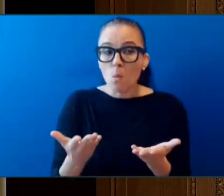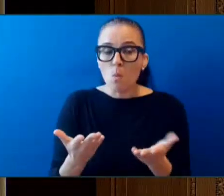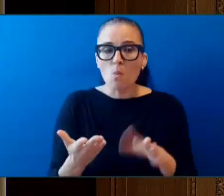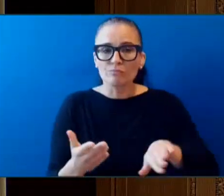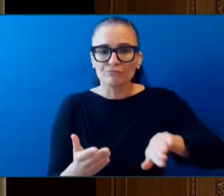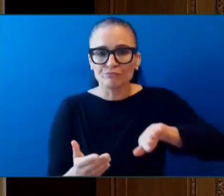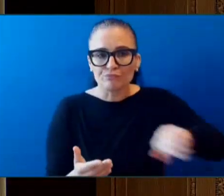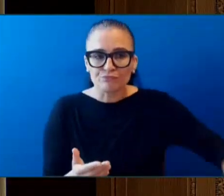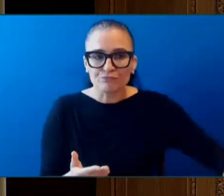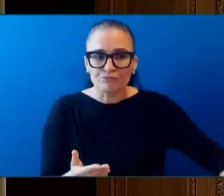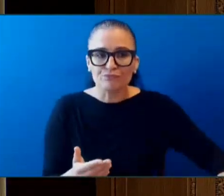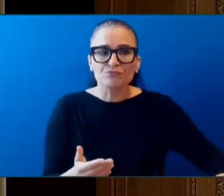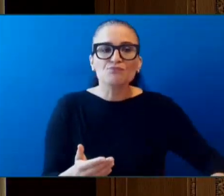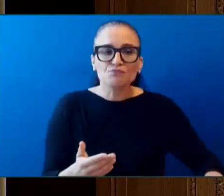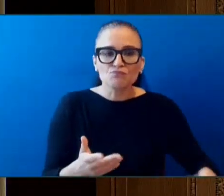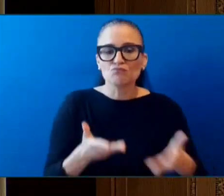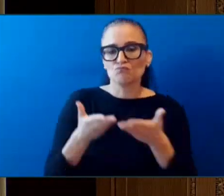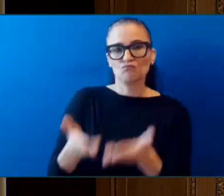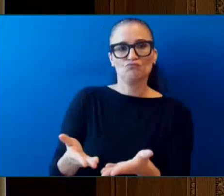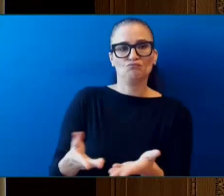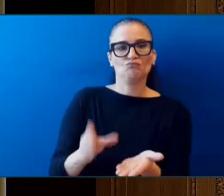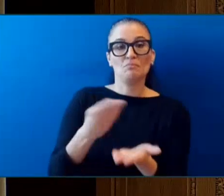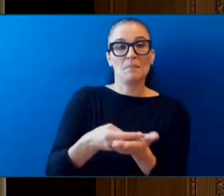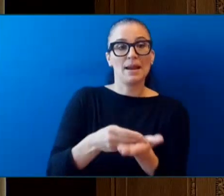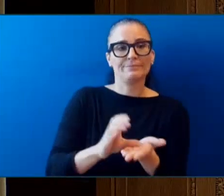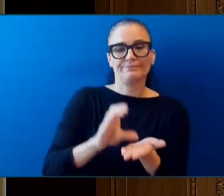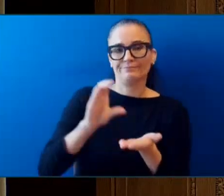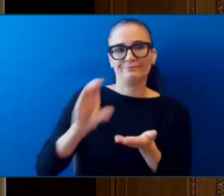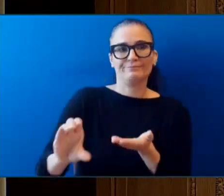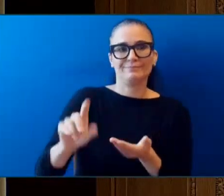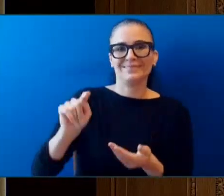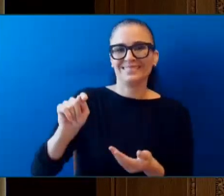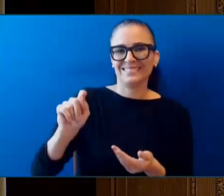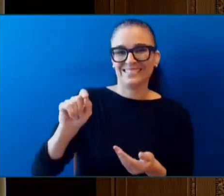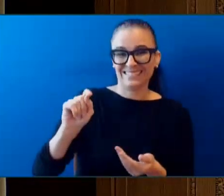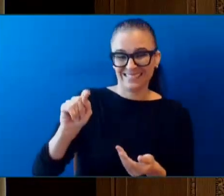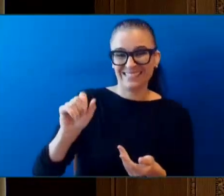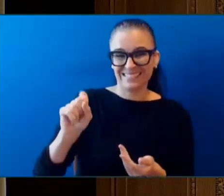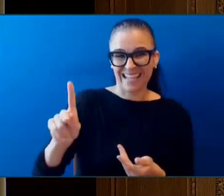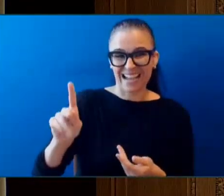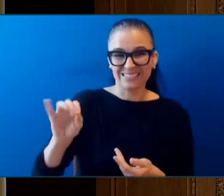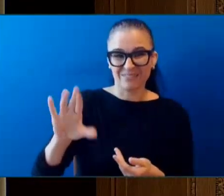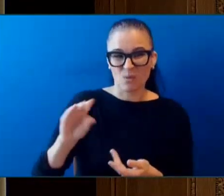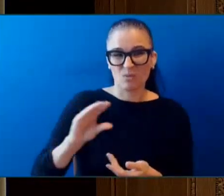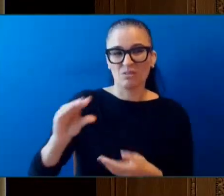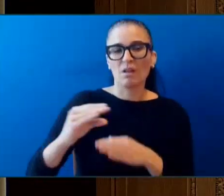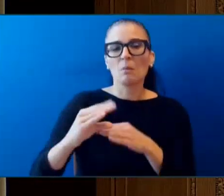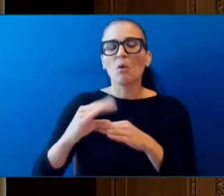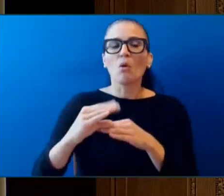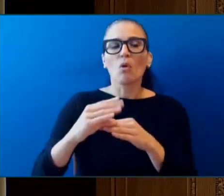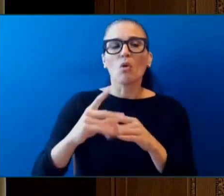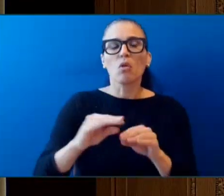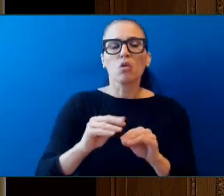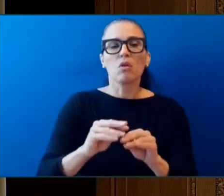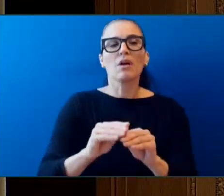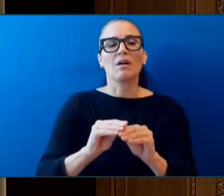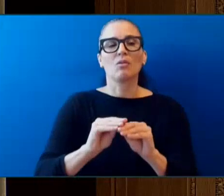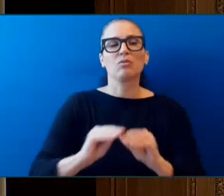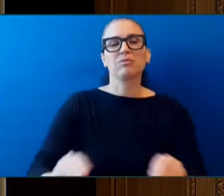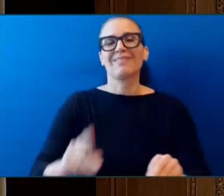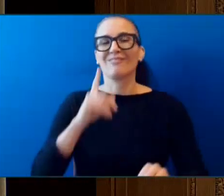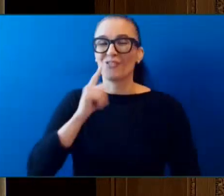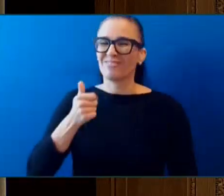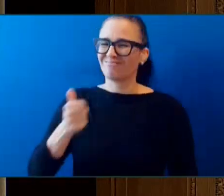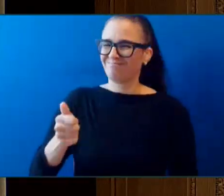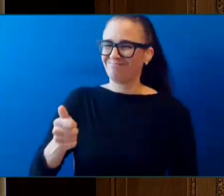be a political slush fund, Mr. Speaker. And the question for the Premier today, he was all too anxious to stand up and